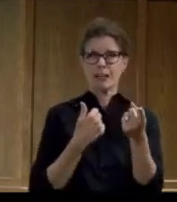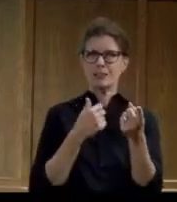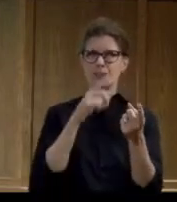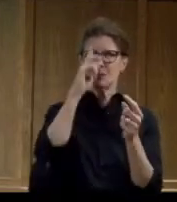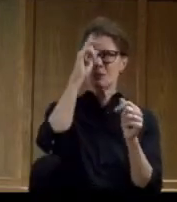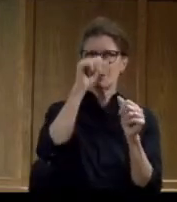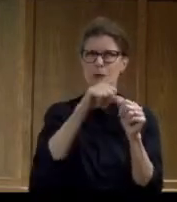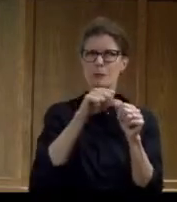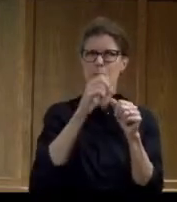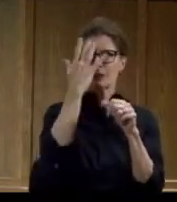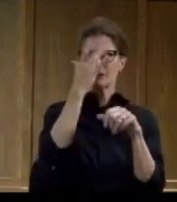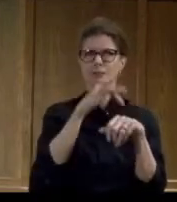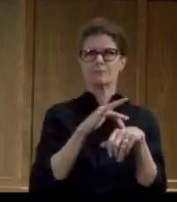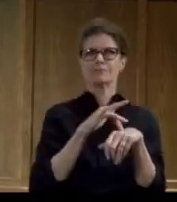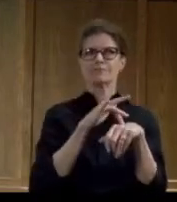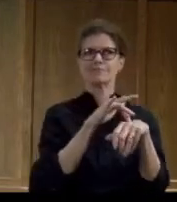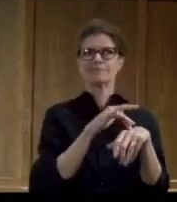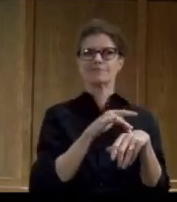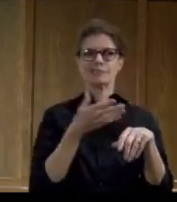and you don't know what to do with it.